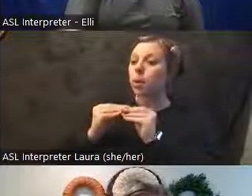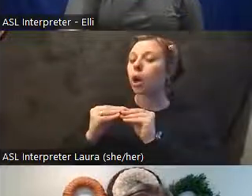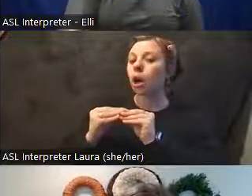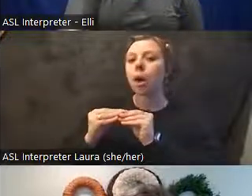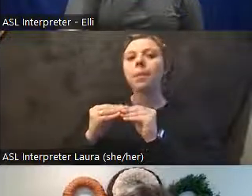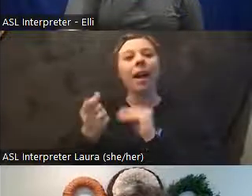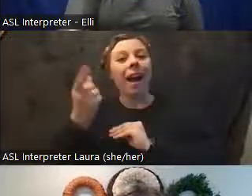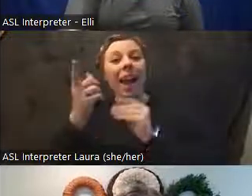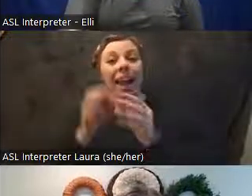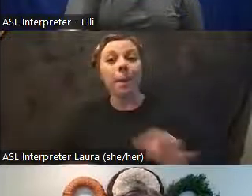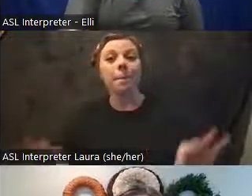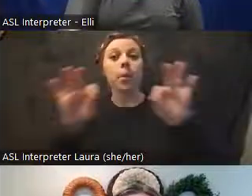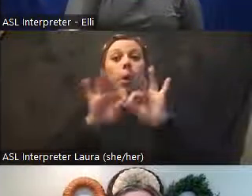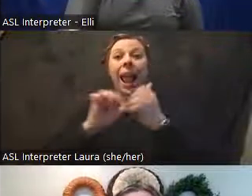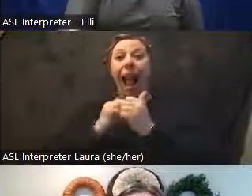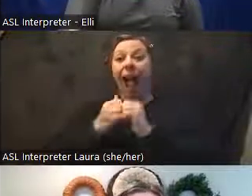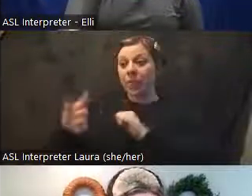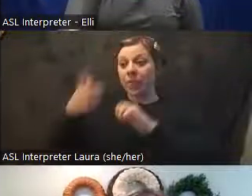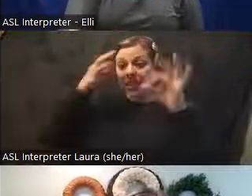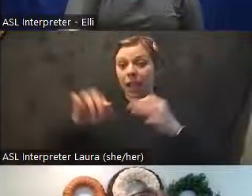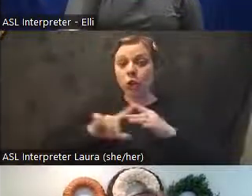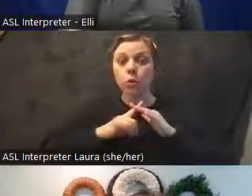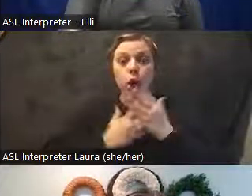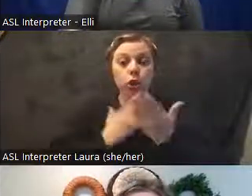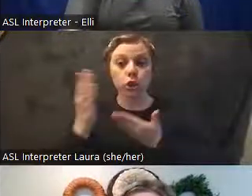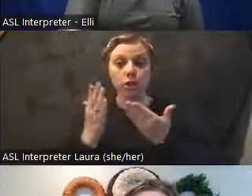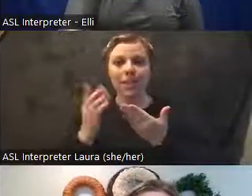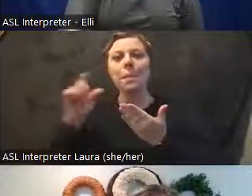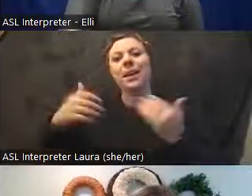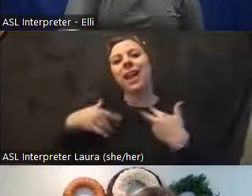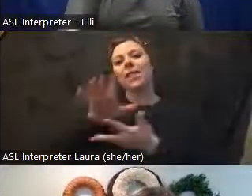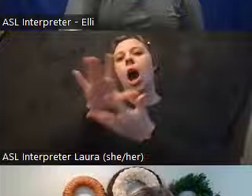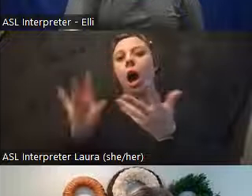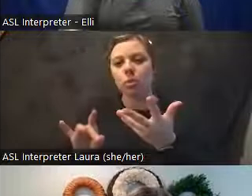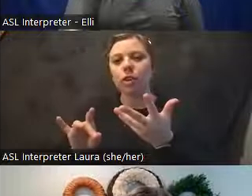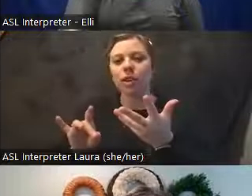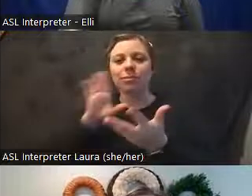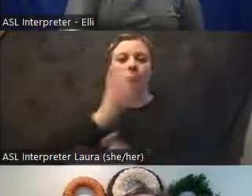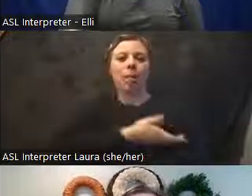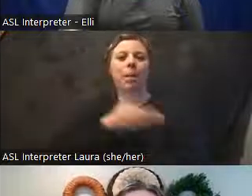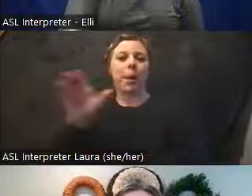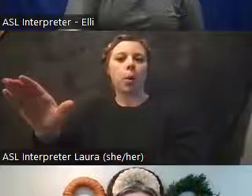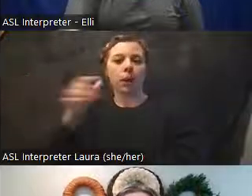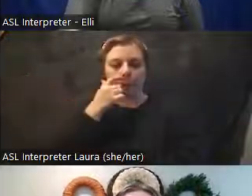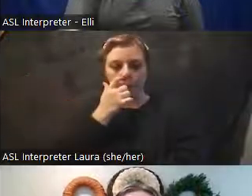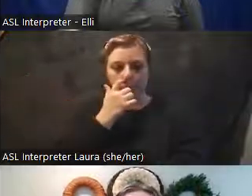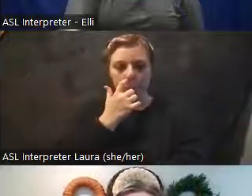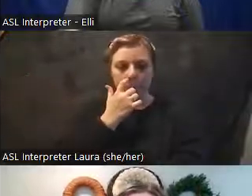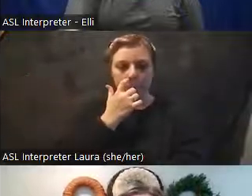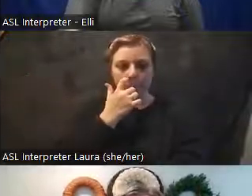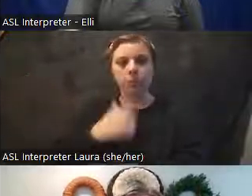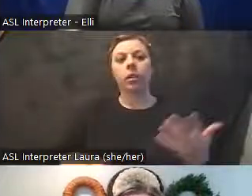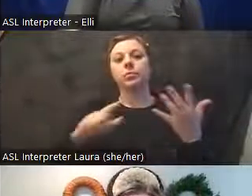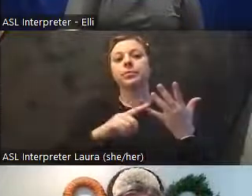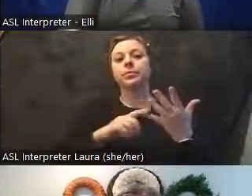is empowering. So thinking about collaboration, how do we